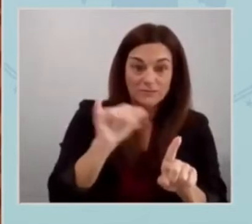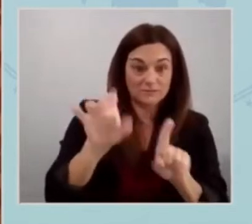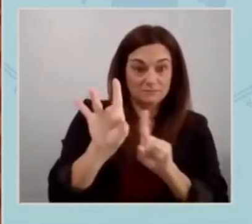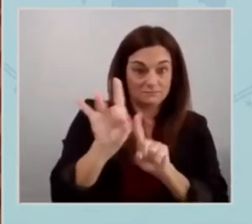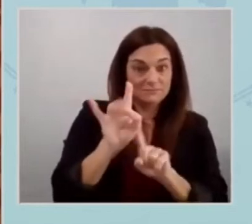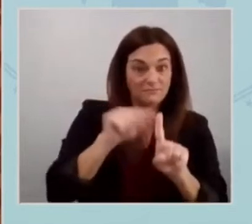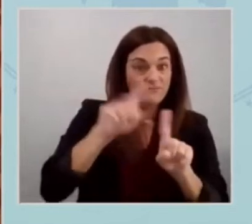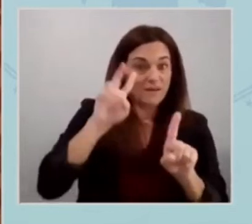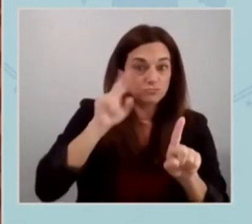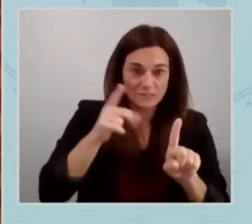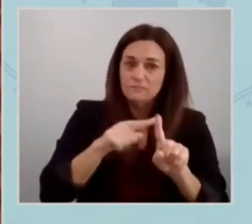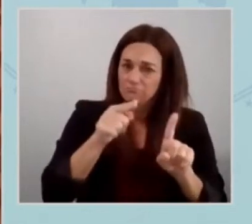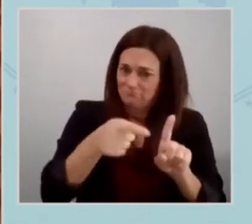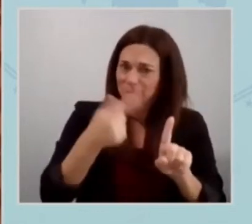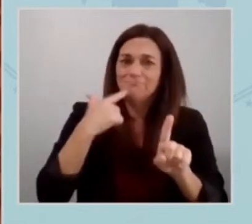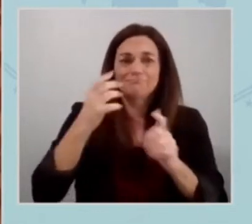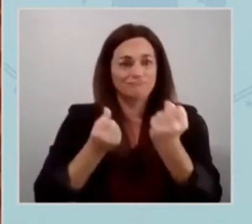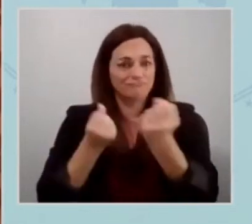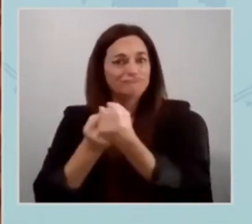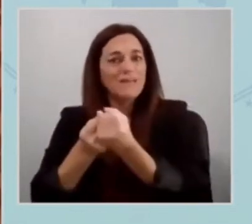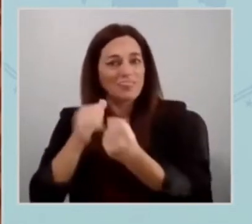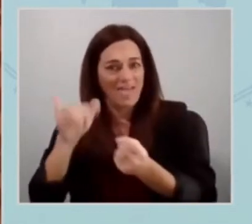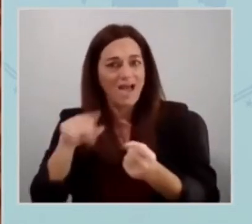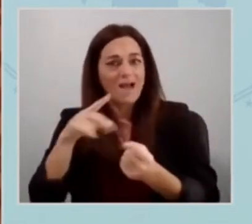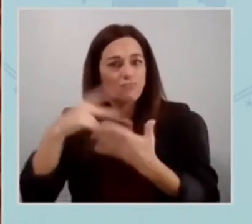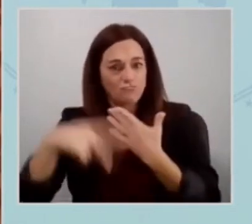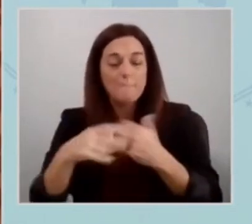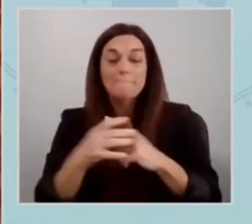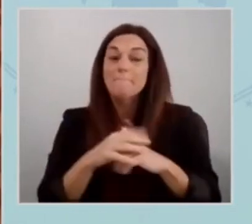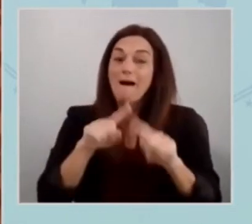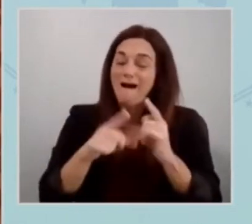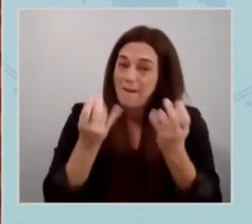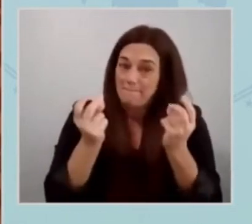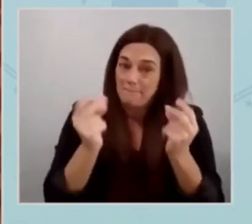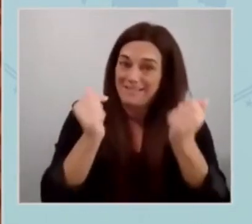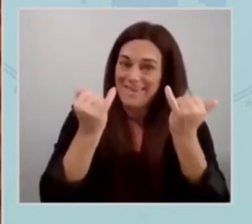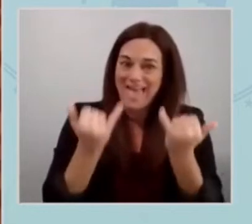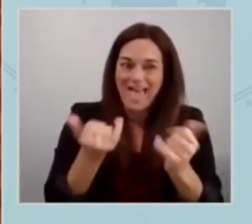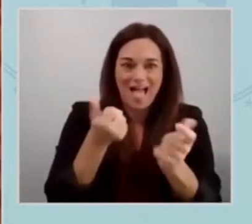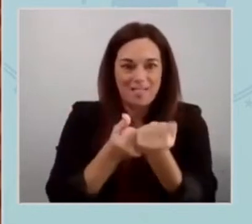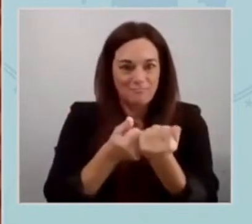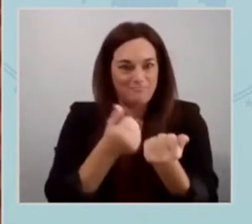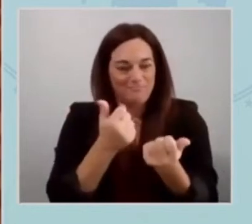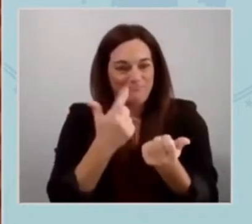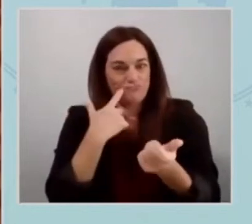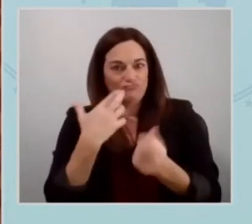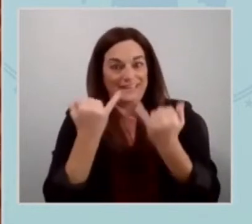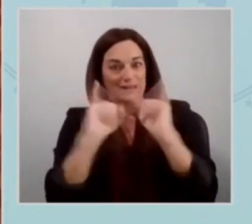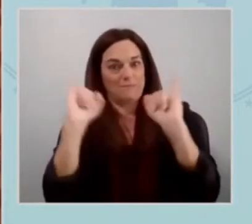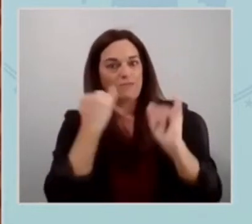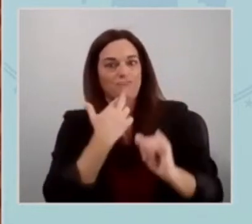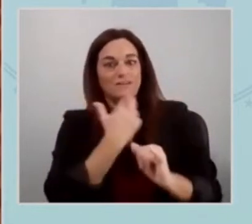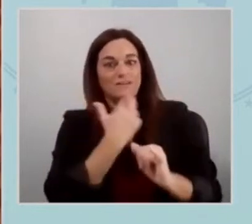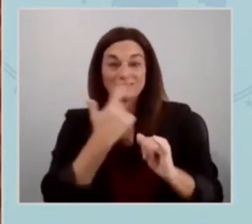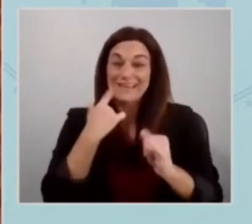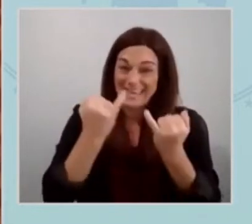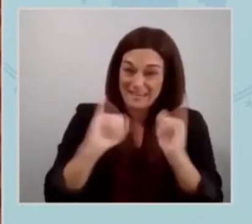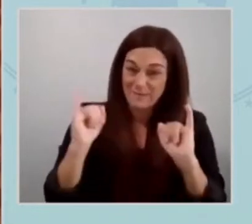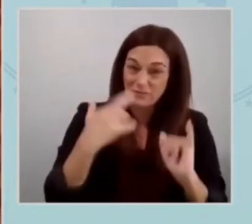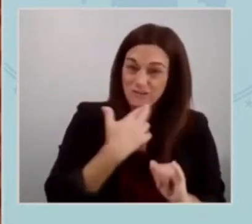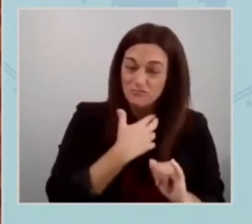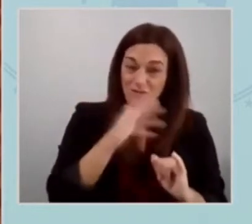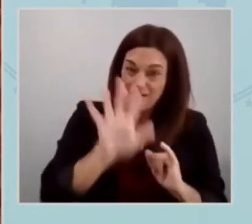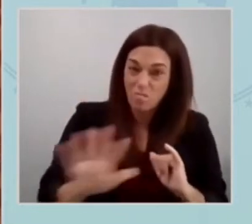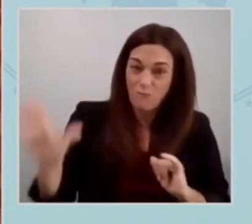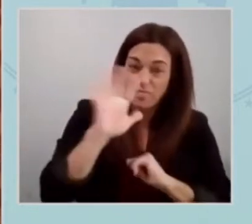co-sponsored by your Vice President-elect, Kamala Harris, and has passed through the House of Representatives. The Restaurant Act would immediately help independent restaurants